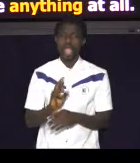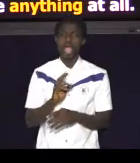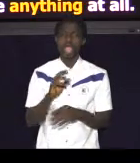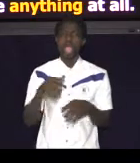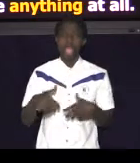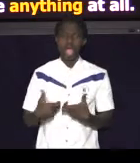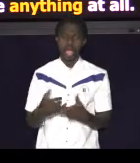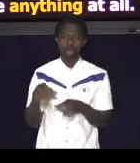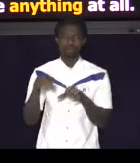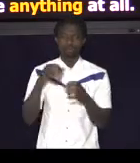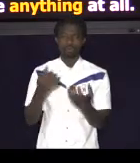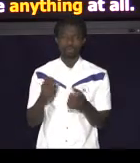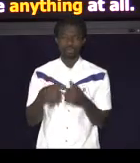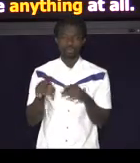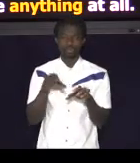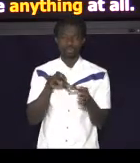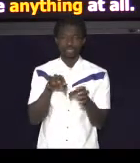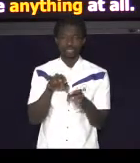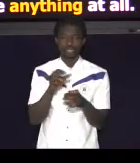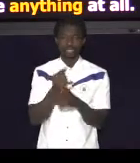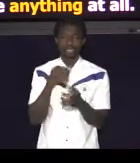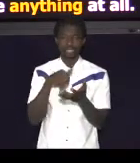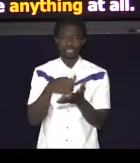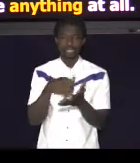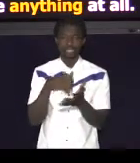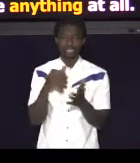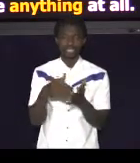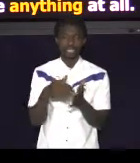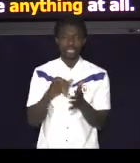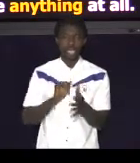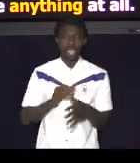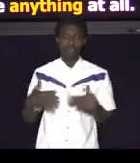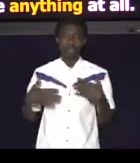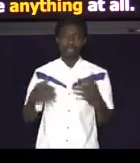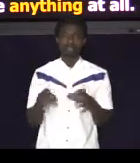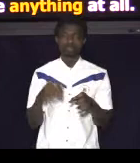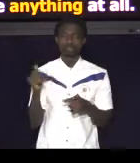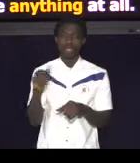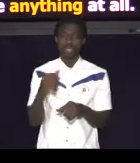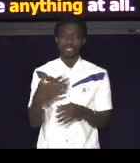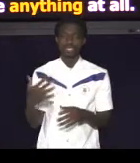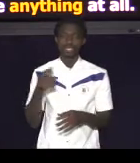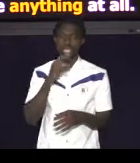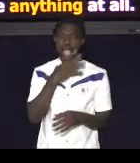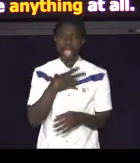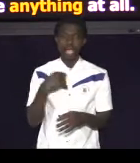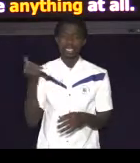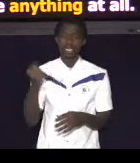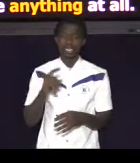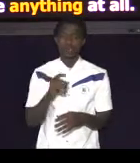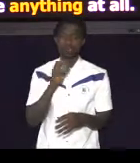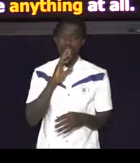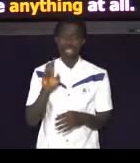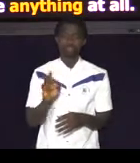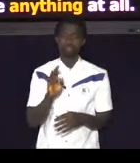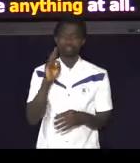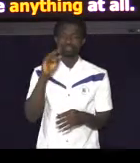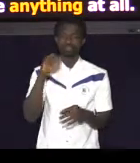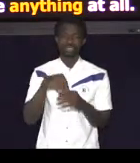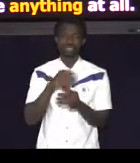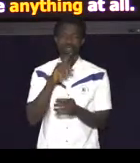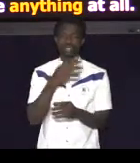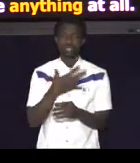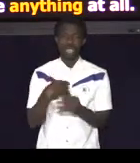Do you want me to take that again? I'll gladly do. Anything and anywhere are used in questions and